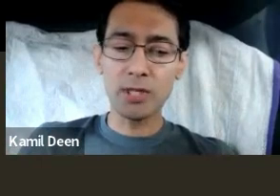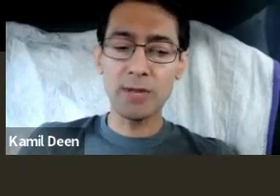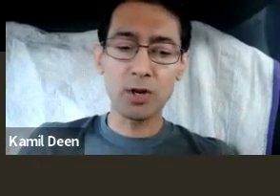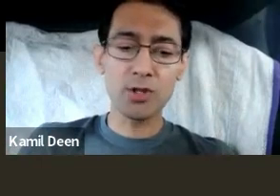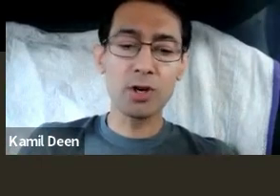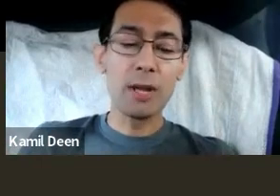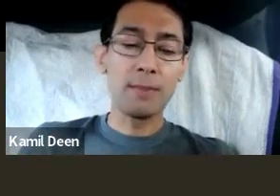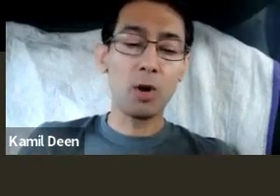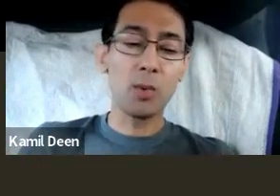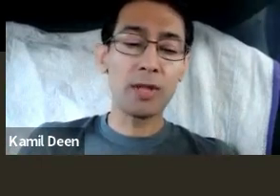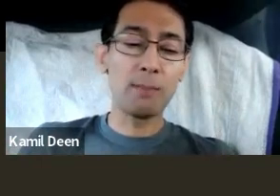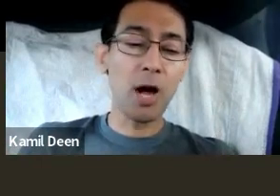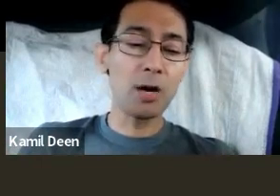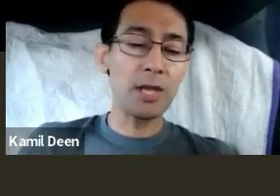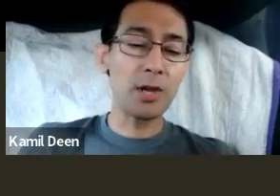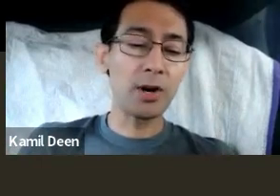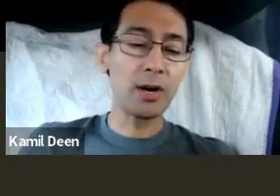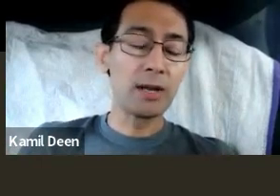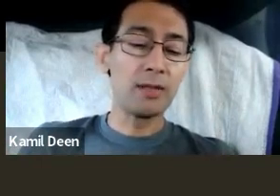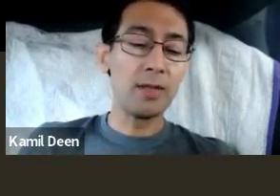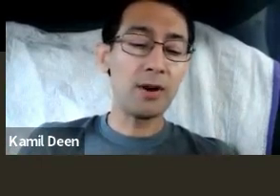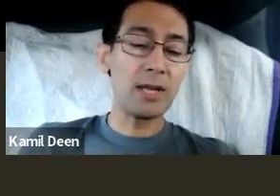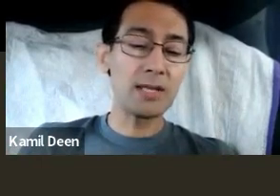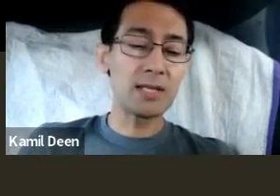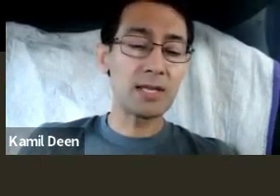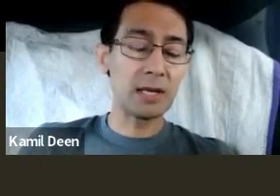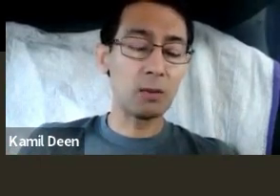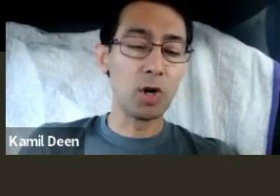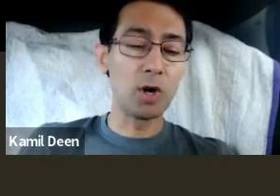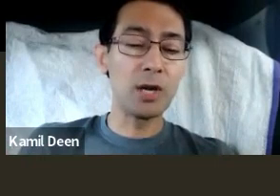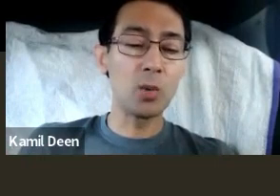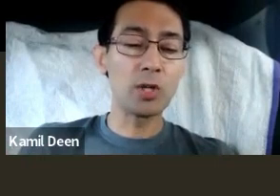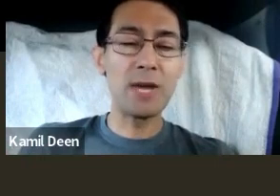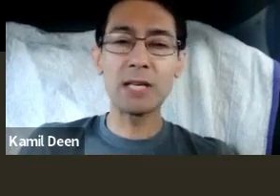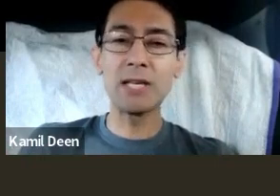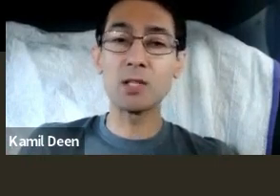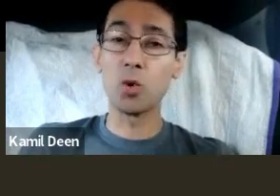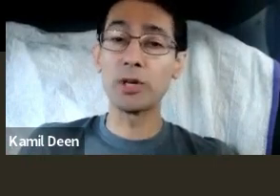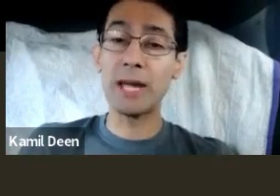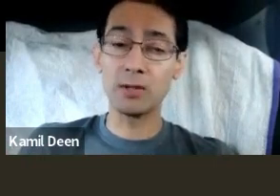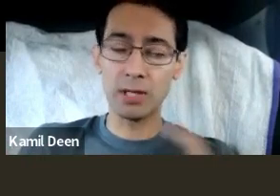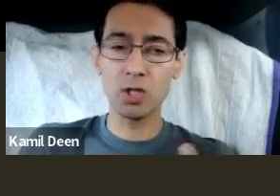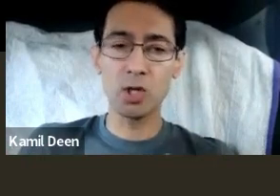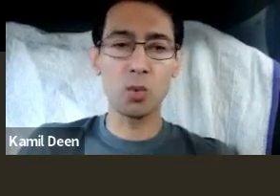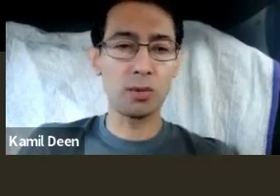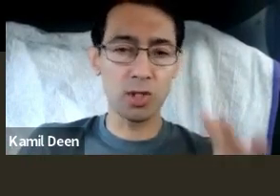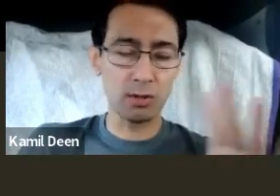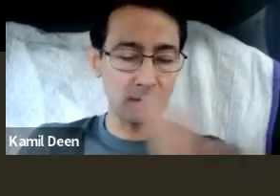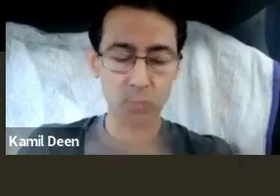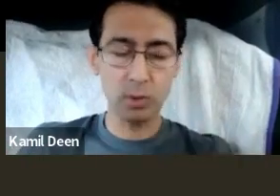hope you can see my cursor, but all the way at the bottom here, there is this little blurb here, which basically is a word count. And I'll show